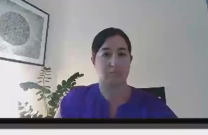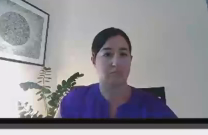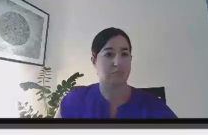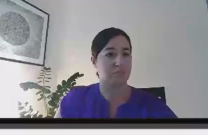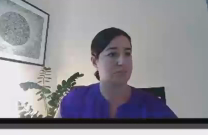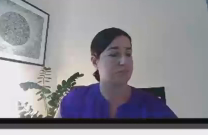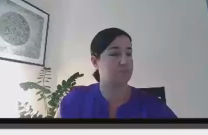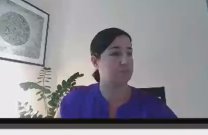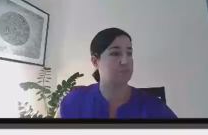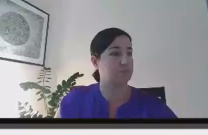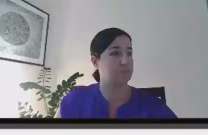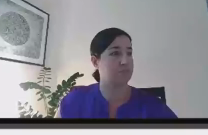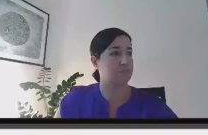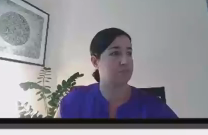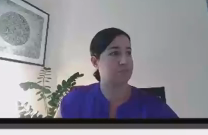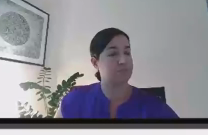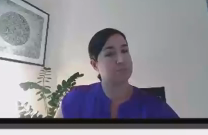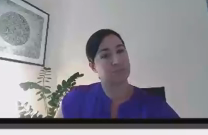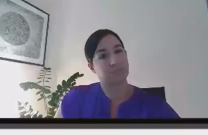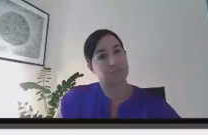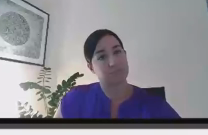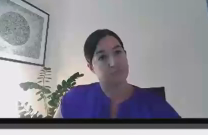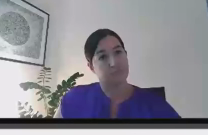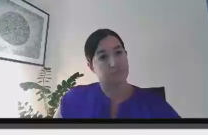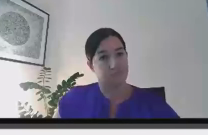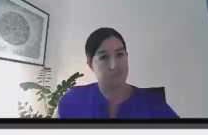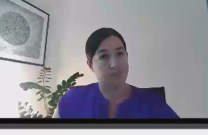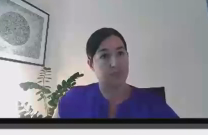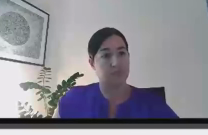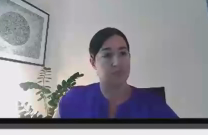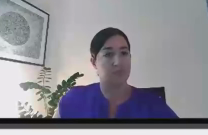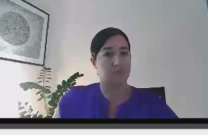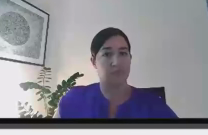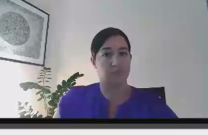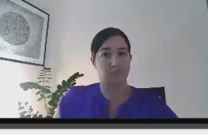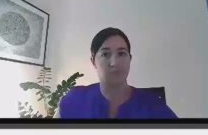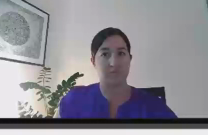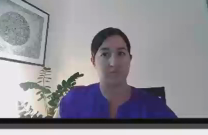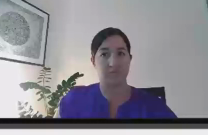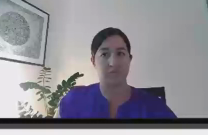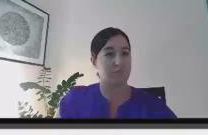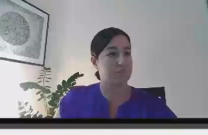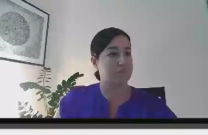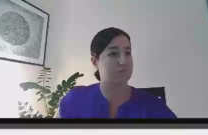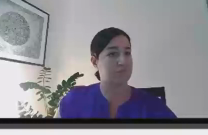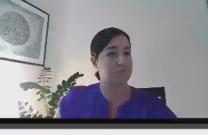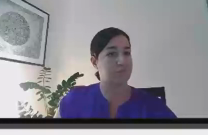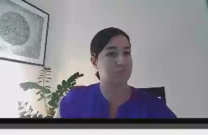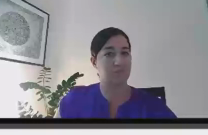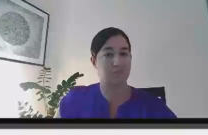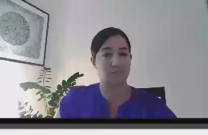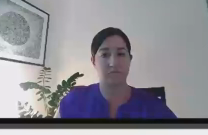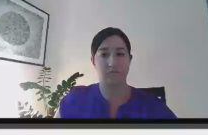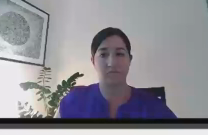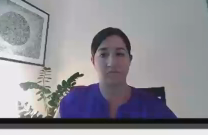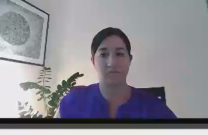that area of the center left turn lane is not used today. There are a fair number of driveways. But wherever